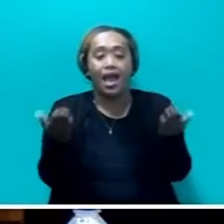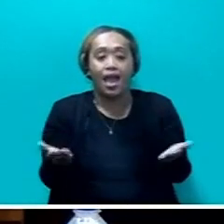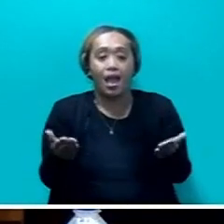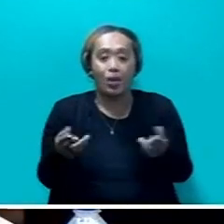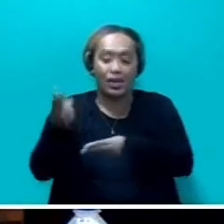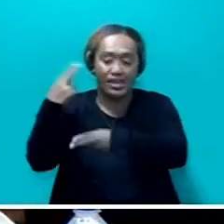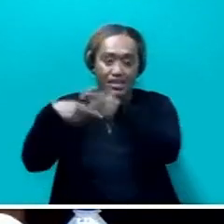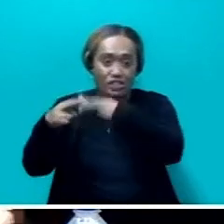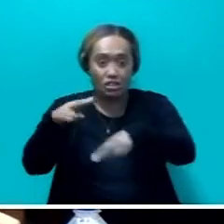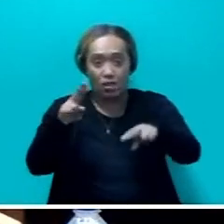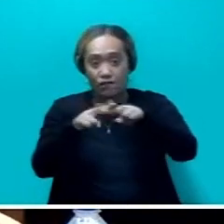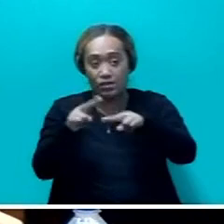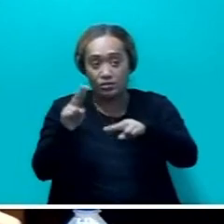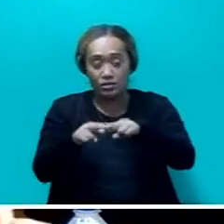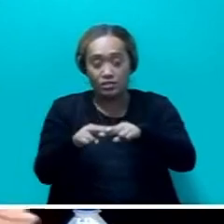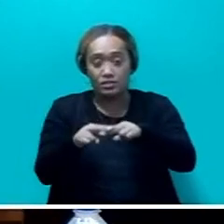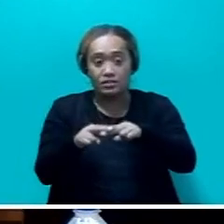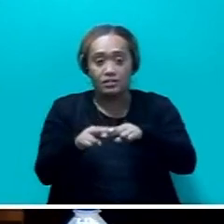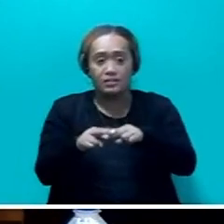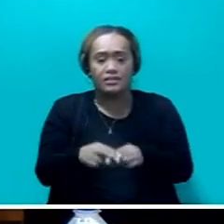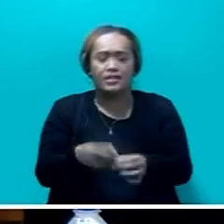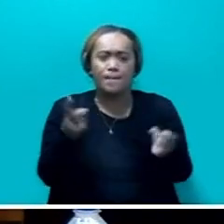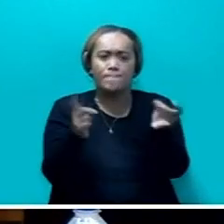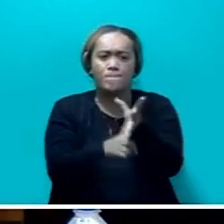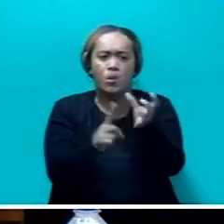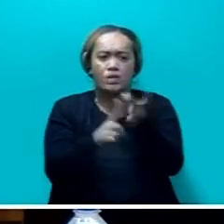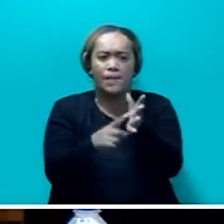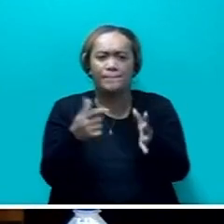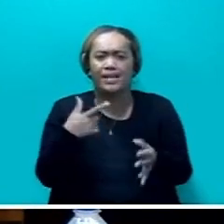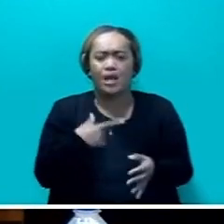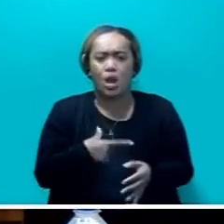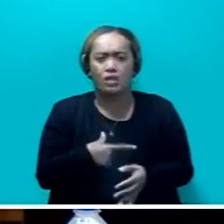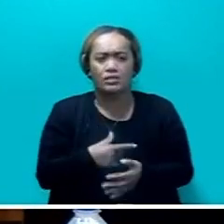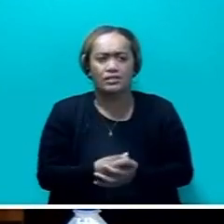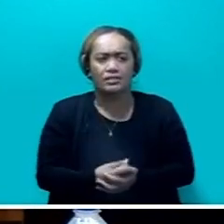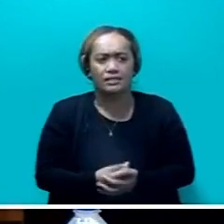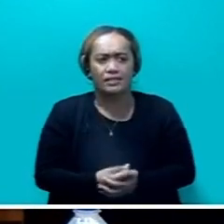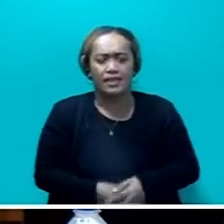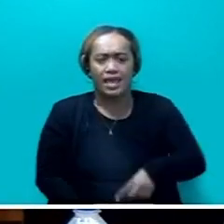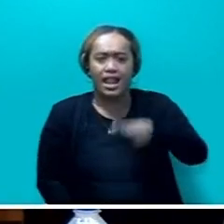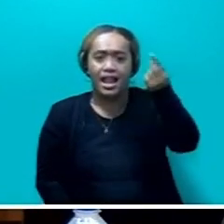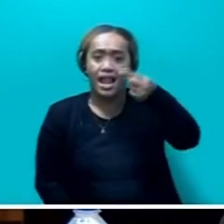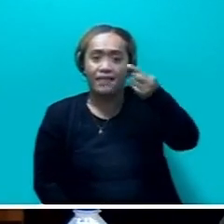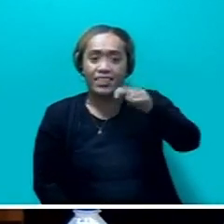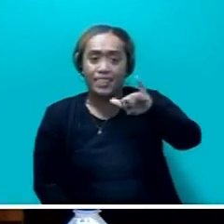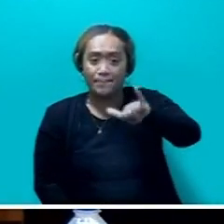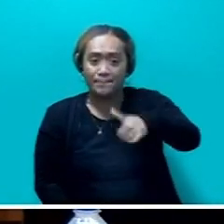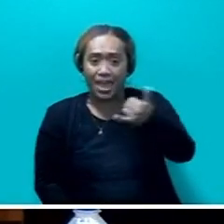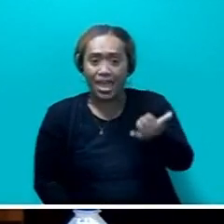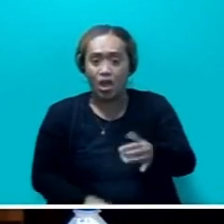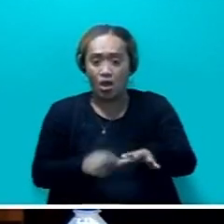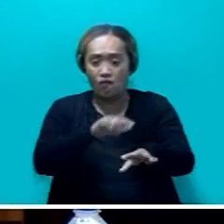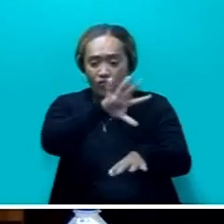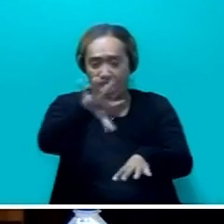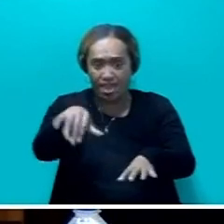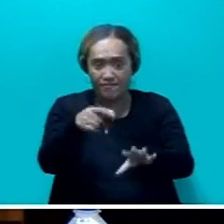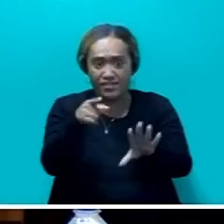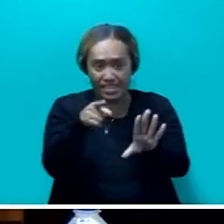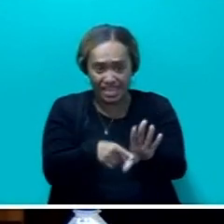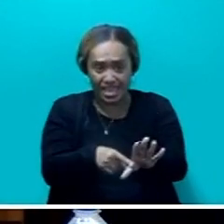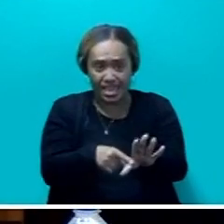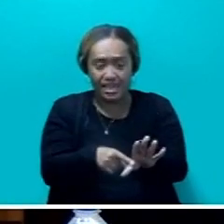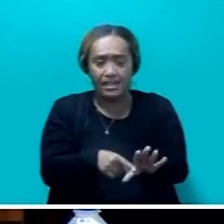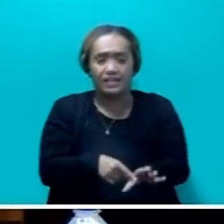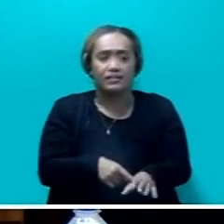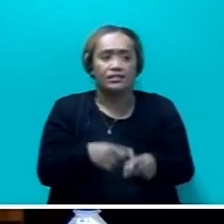is significant, and also significant as 11th May of each year marks the